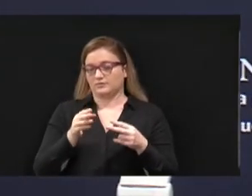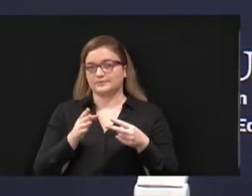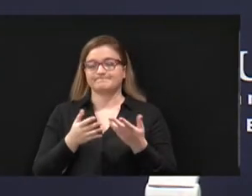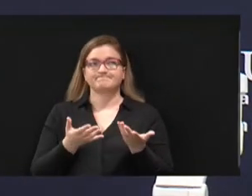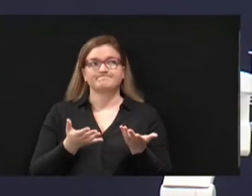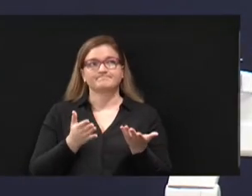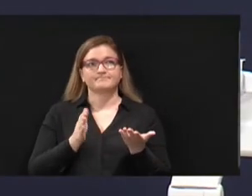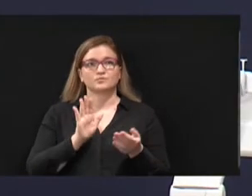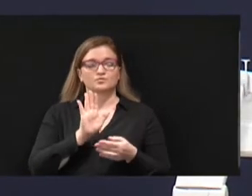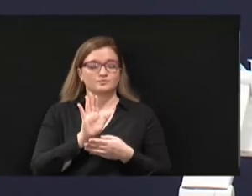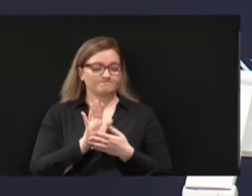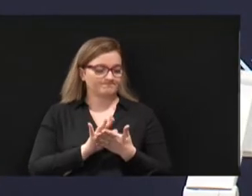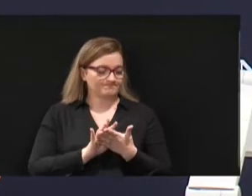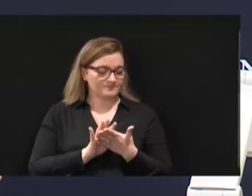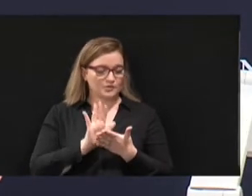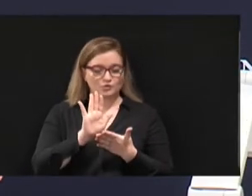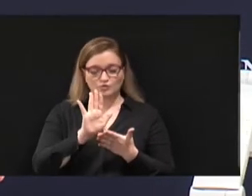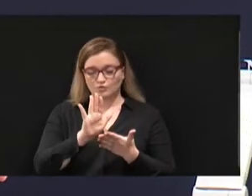on your